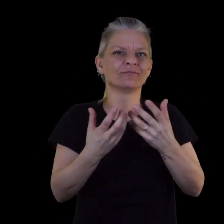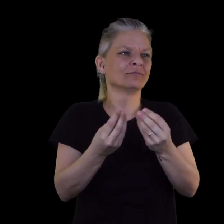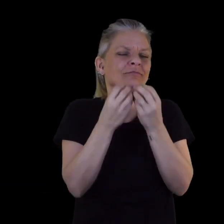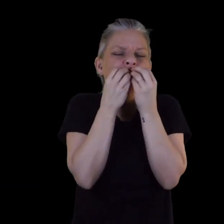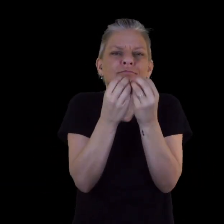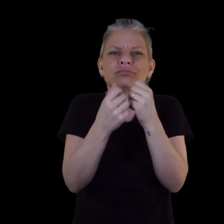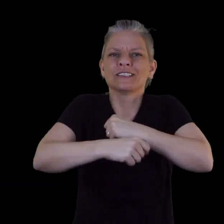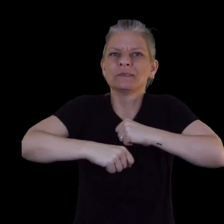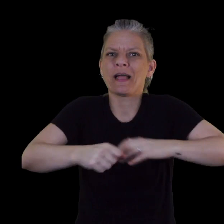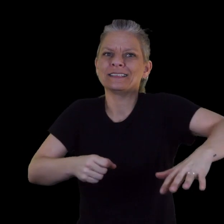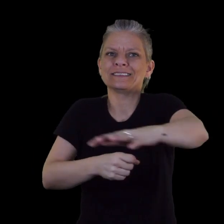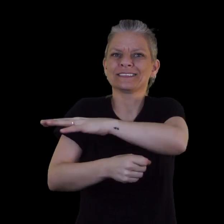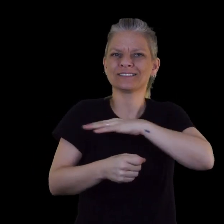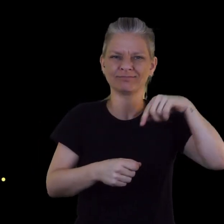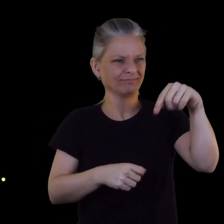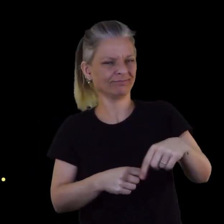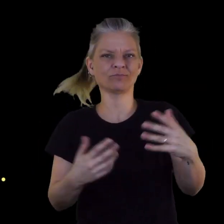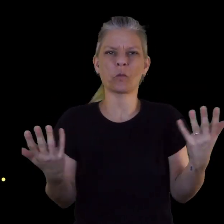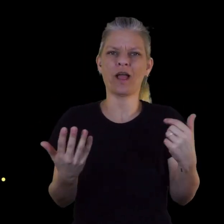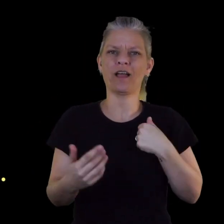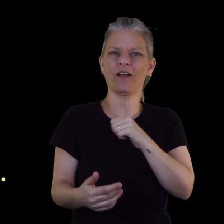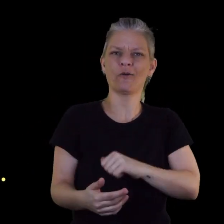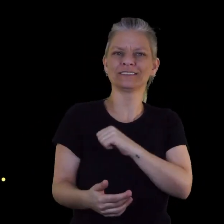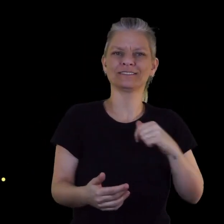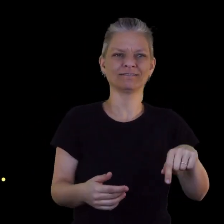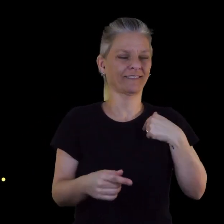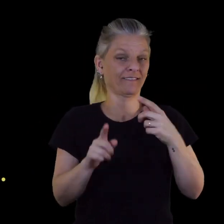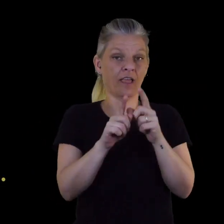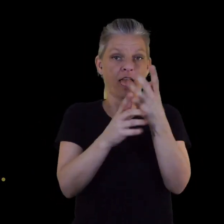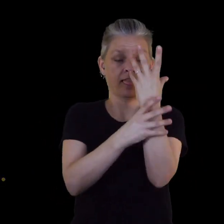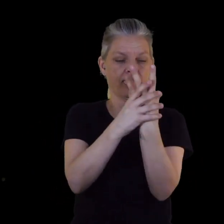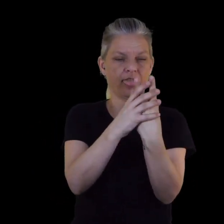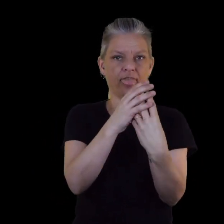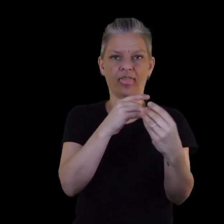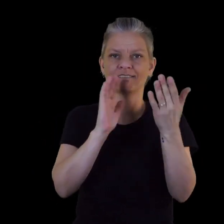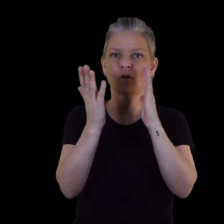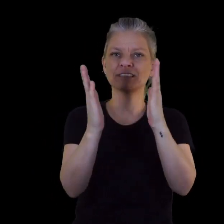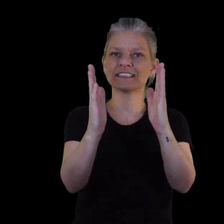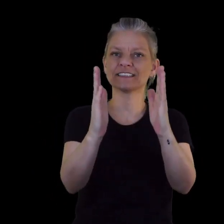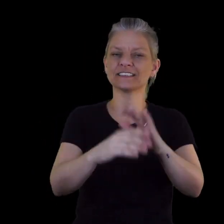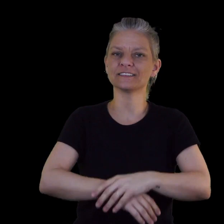the place where I stay way honest. I fade like haze in a forest.